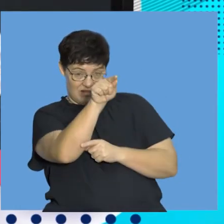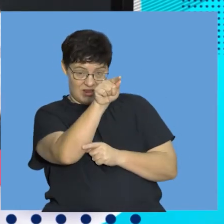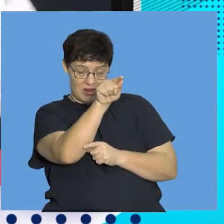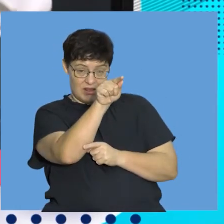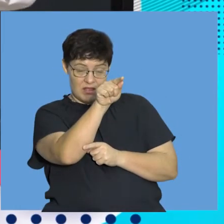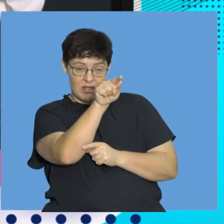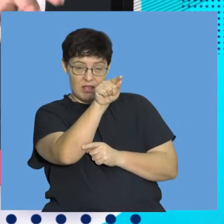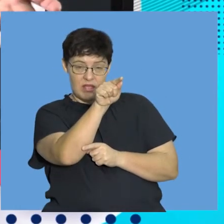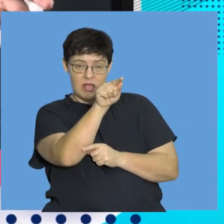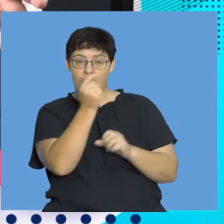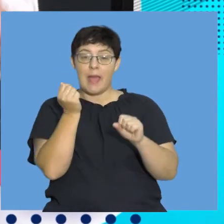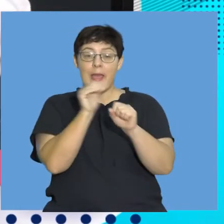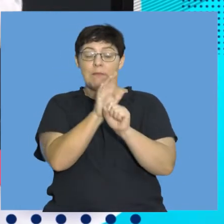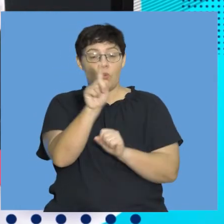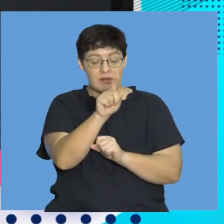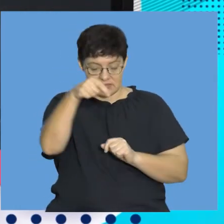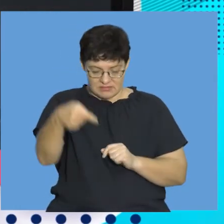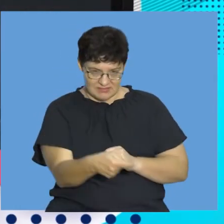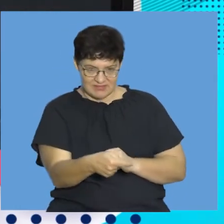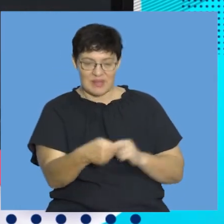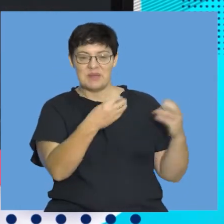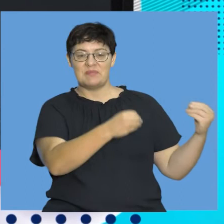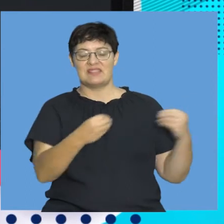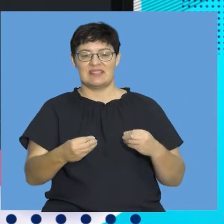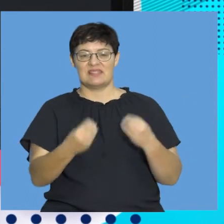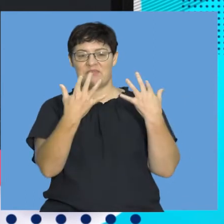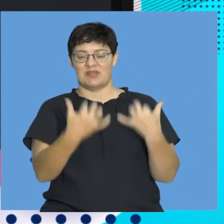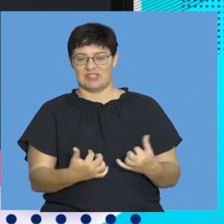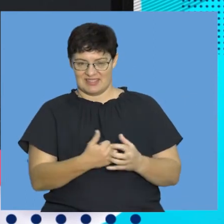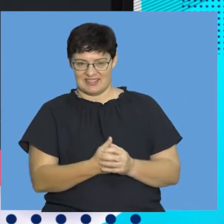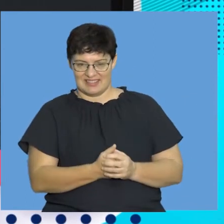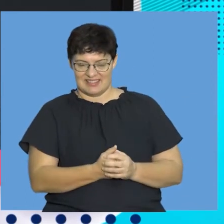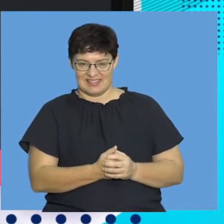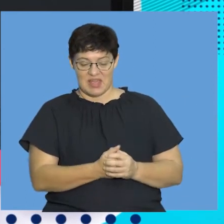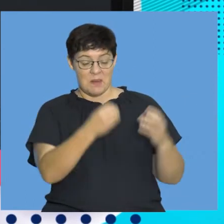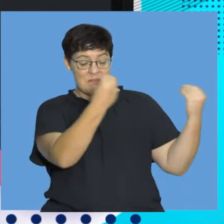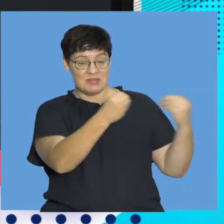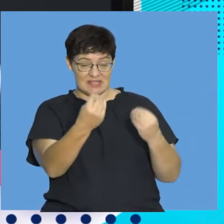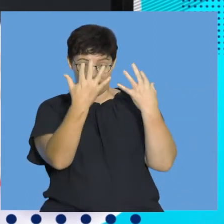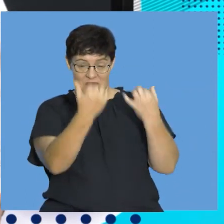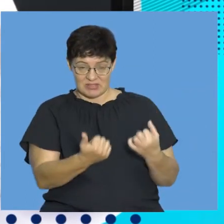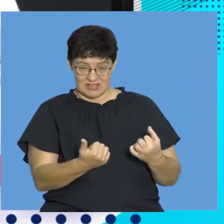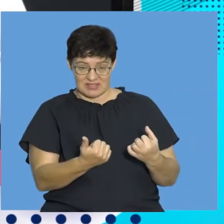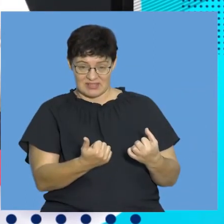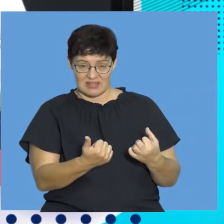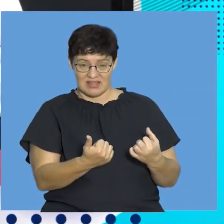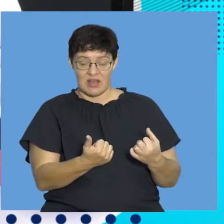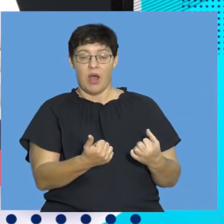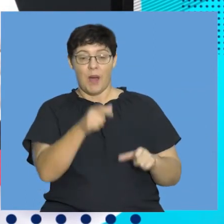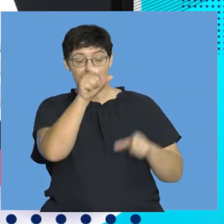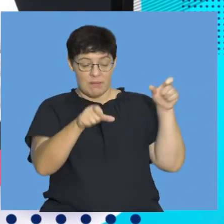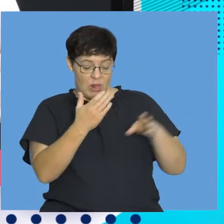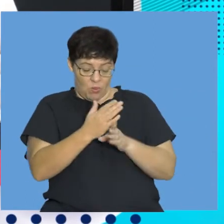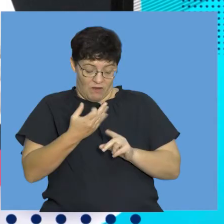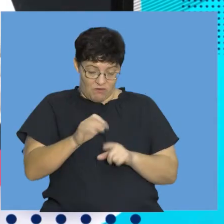else. The national budget impacts on the business budget, right? And definitely the business